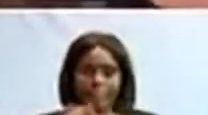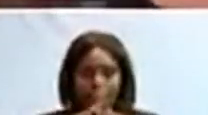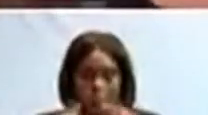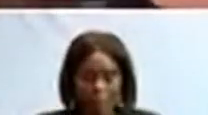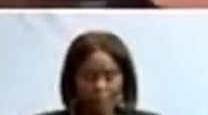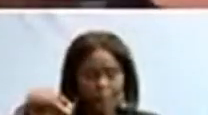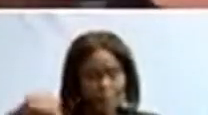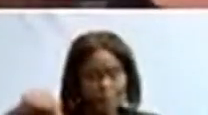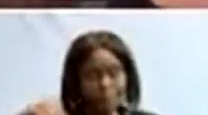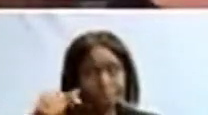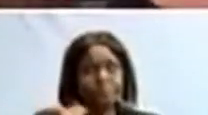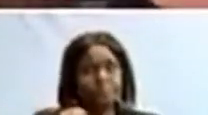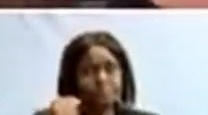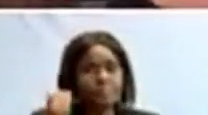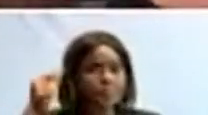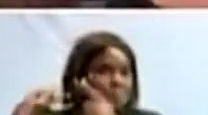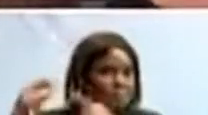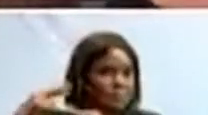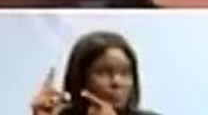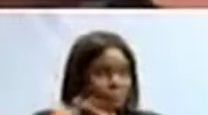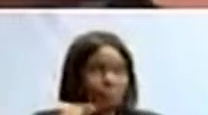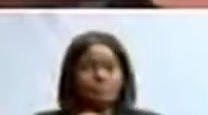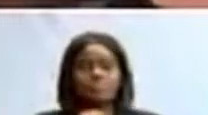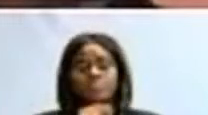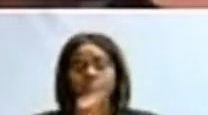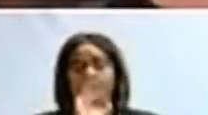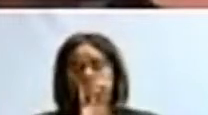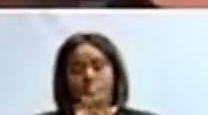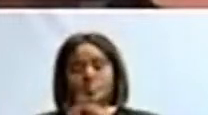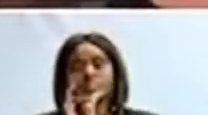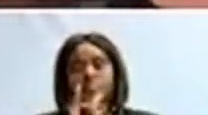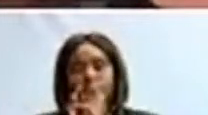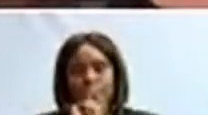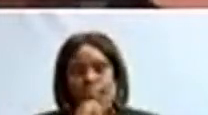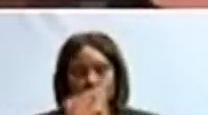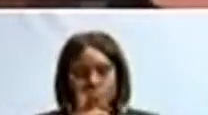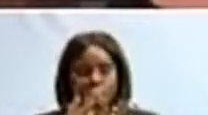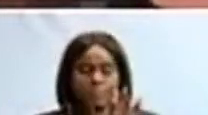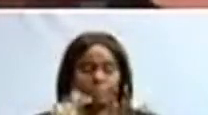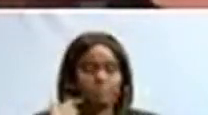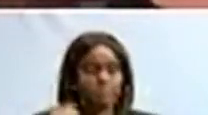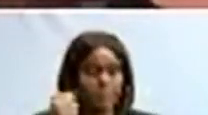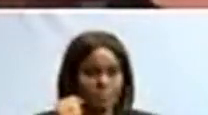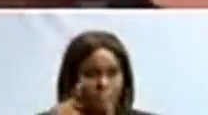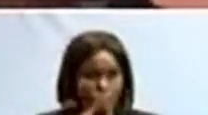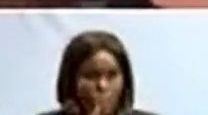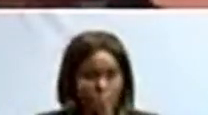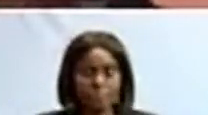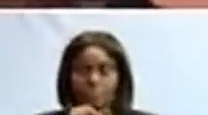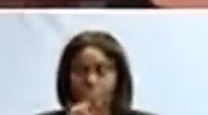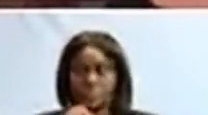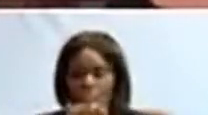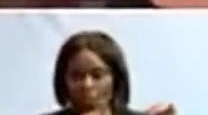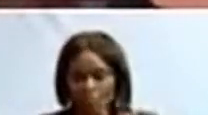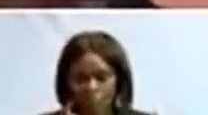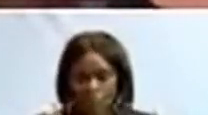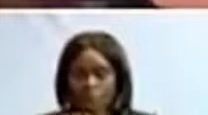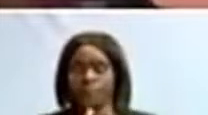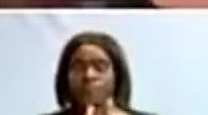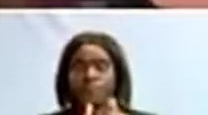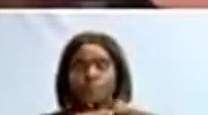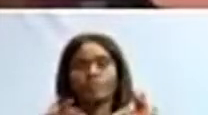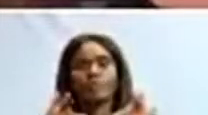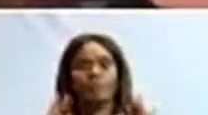quarterly budget reviews to ensure that the budget is implemented